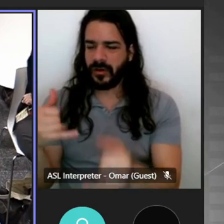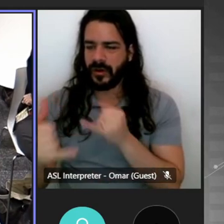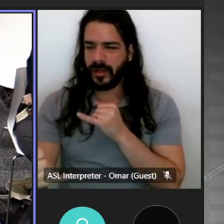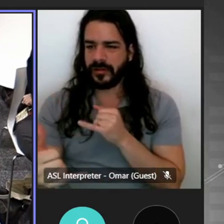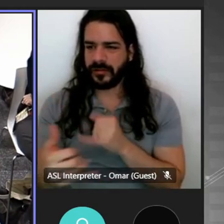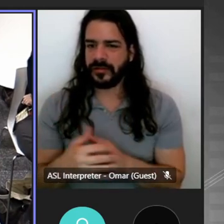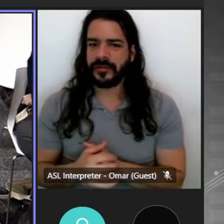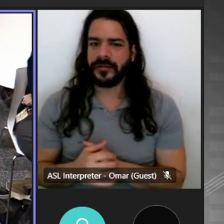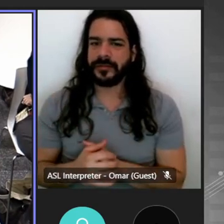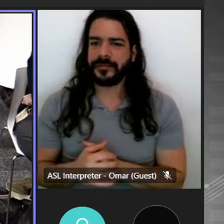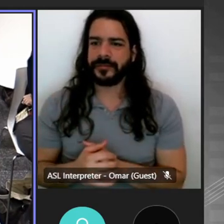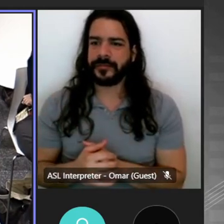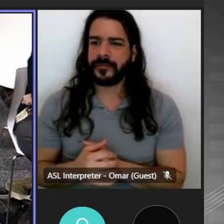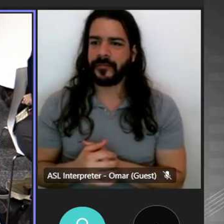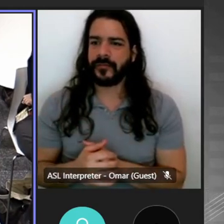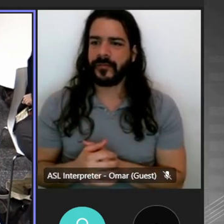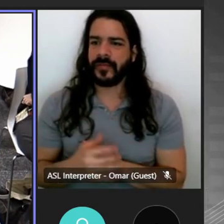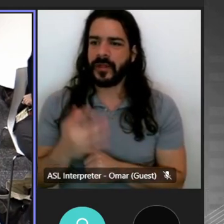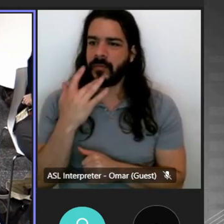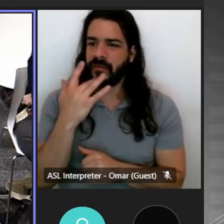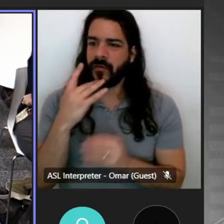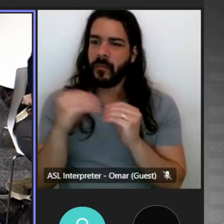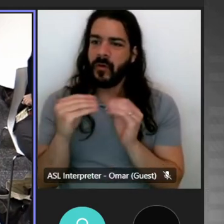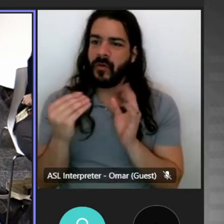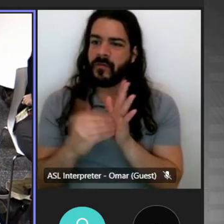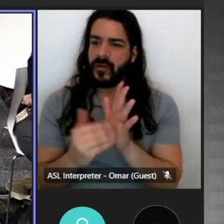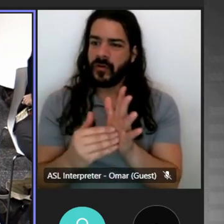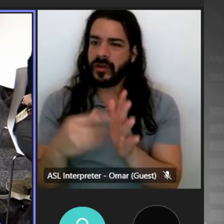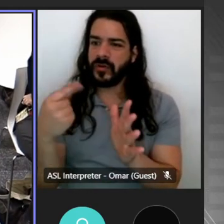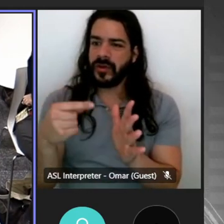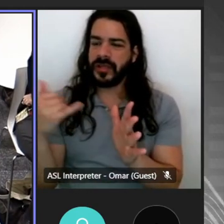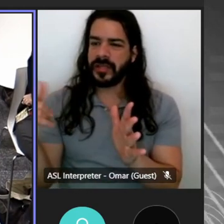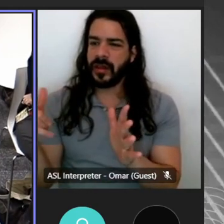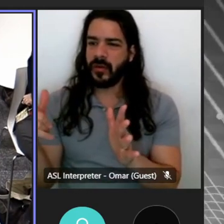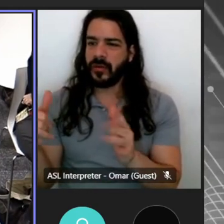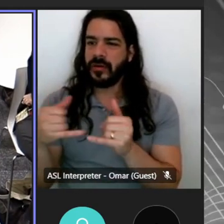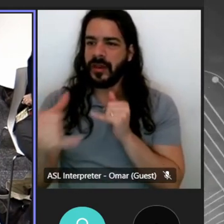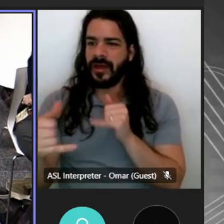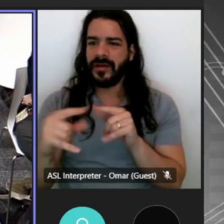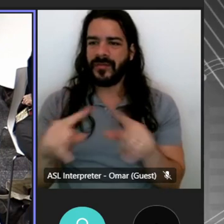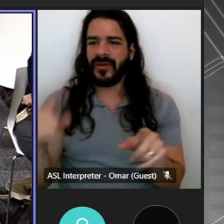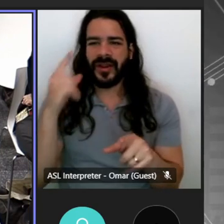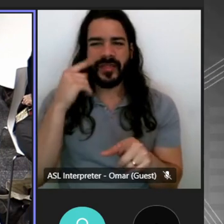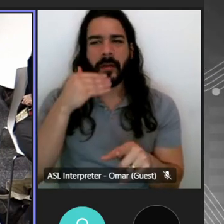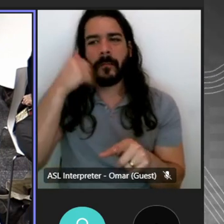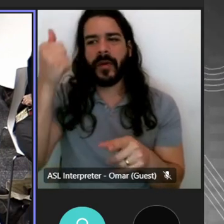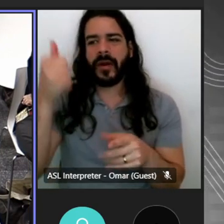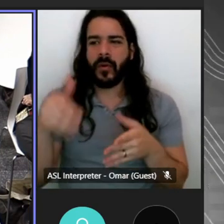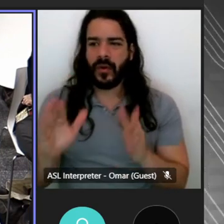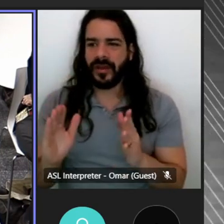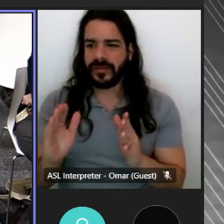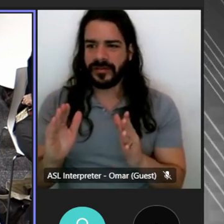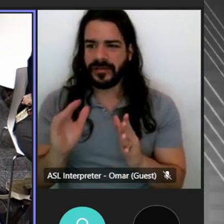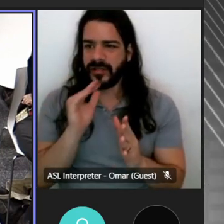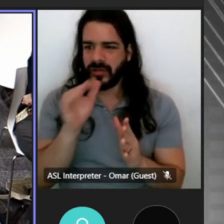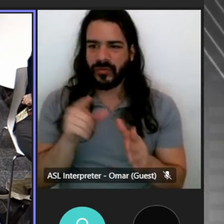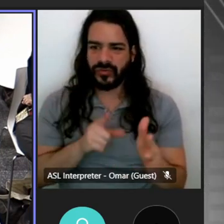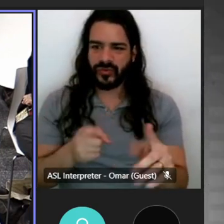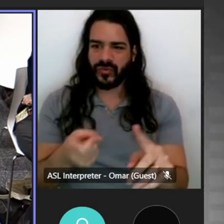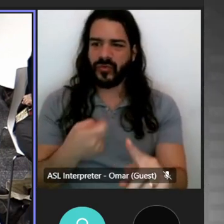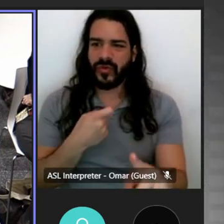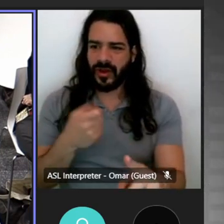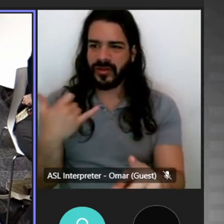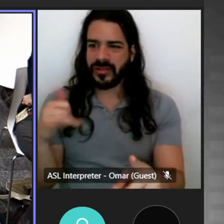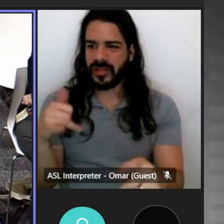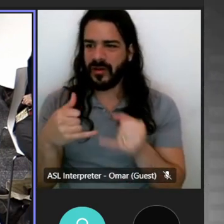that I am indeed in favor of a more frequent green and yellow line service, but I believe there will be better ways to achieve this